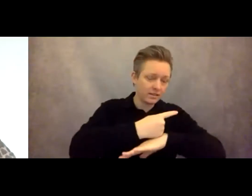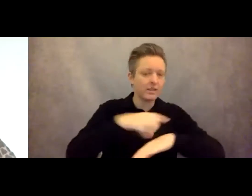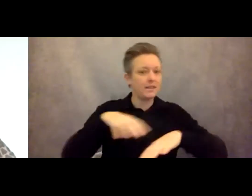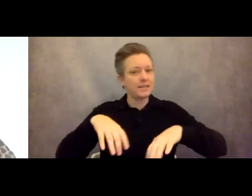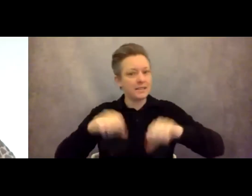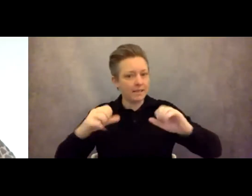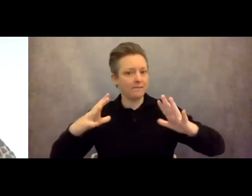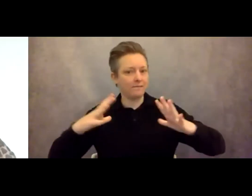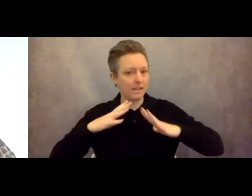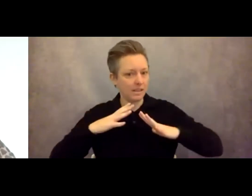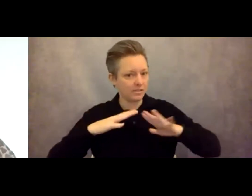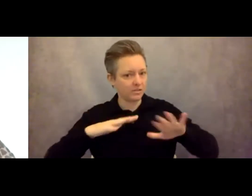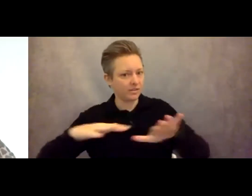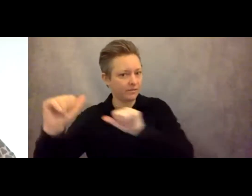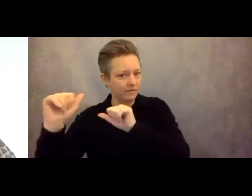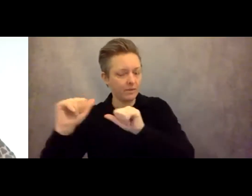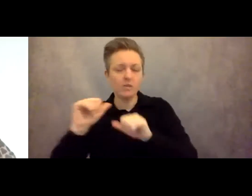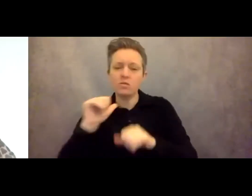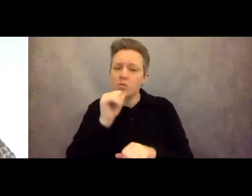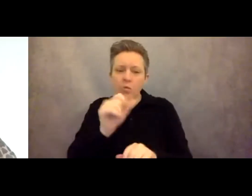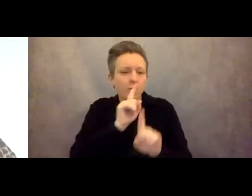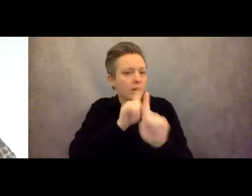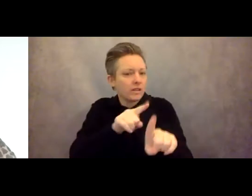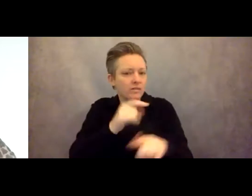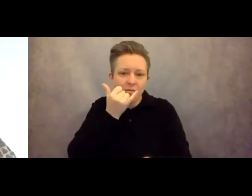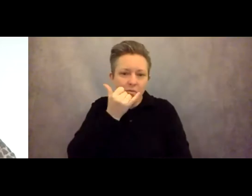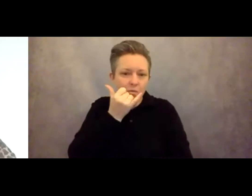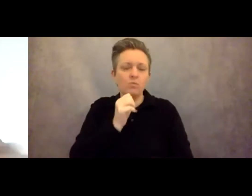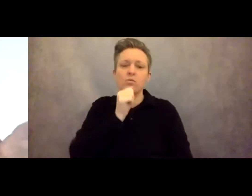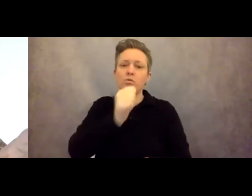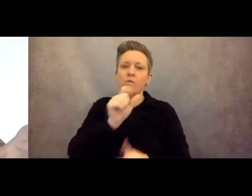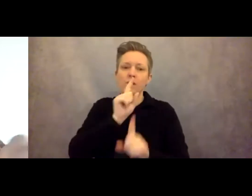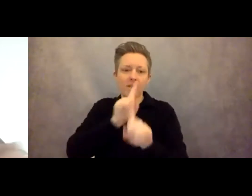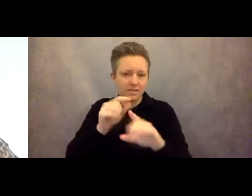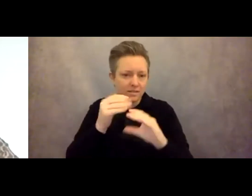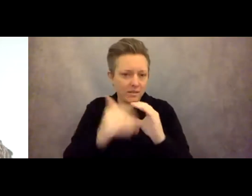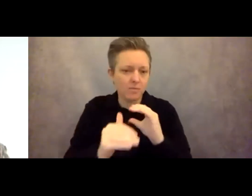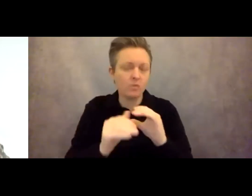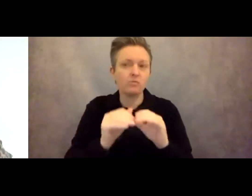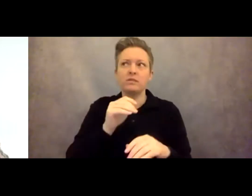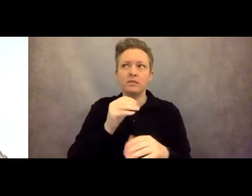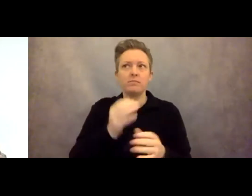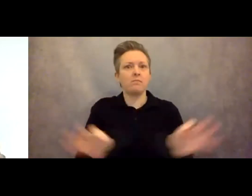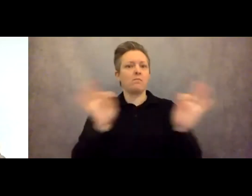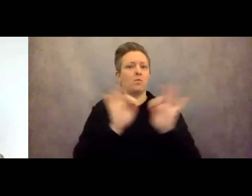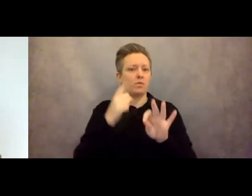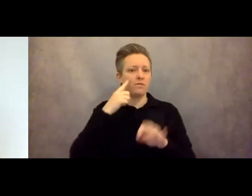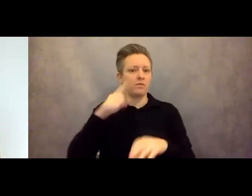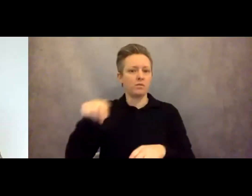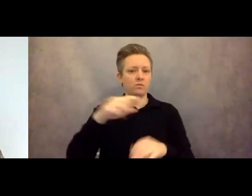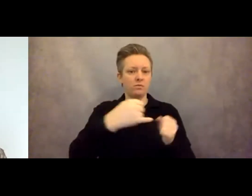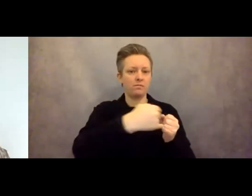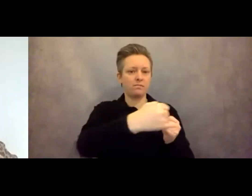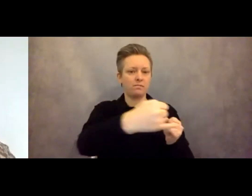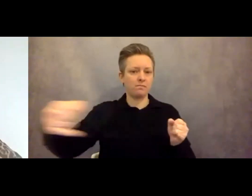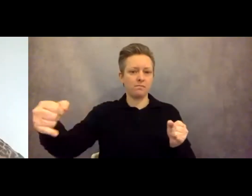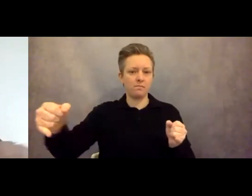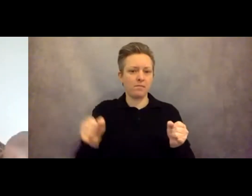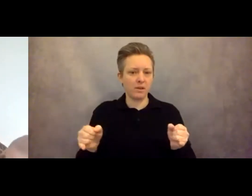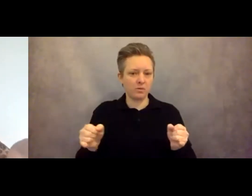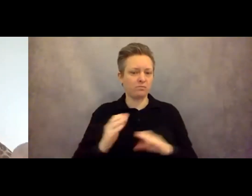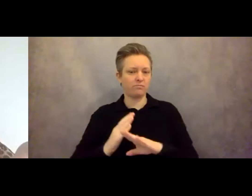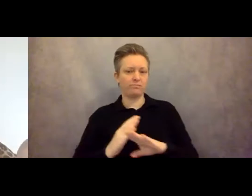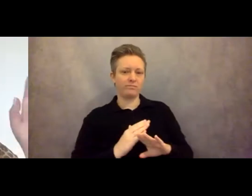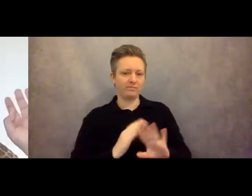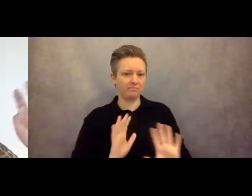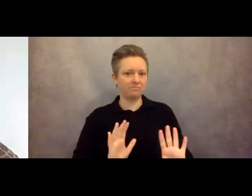Like, actually put up some barriers, actually put up some boundaries for folks. Like, my friends know, love